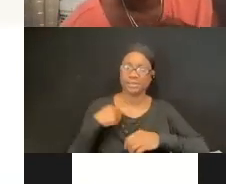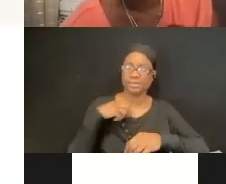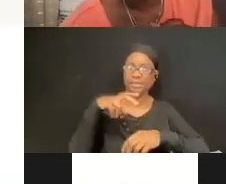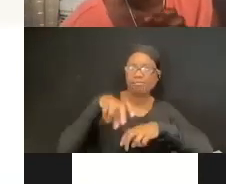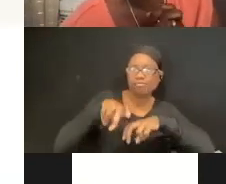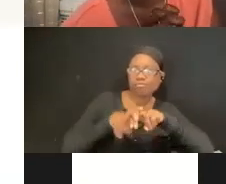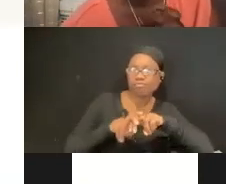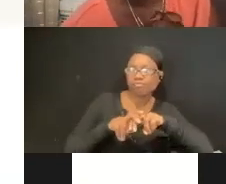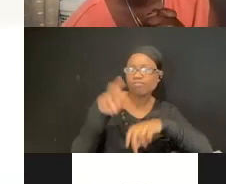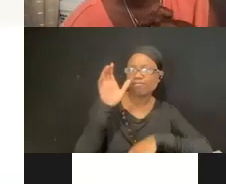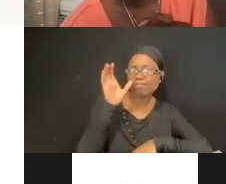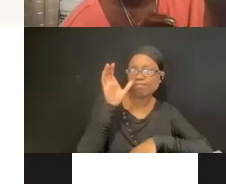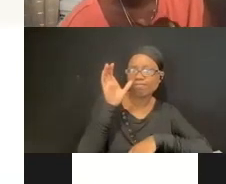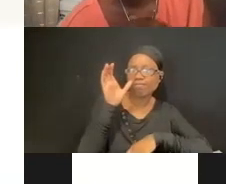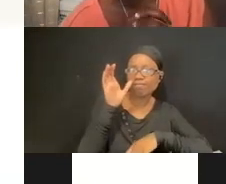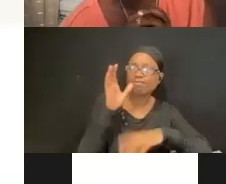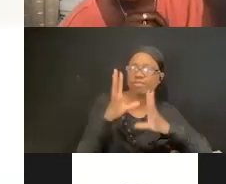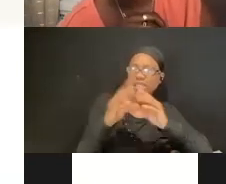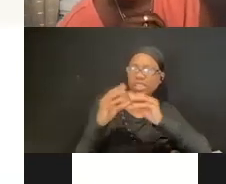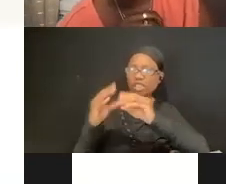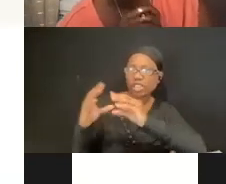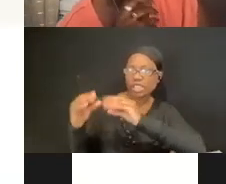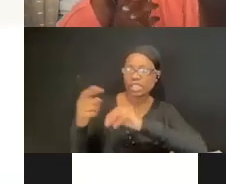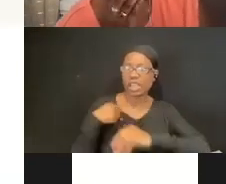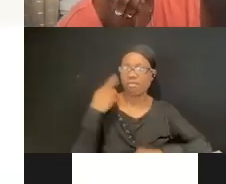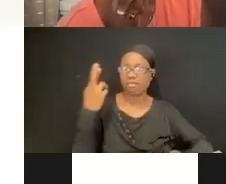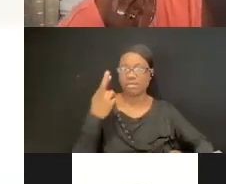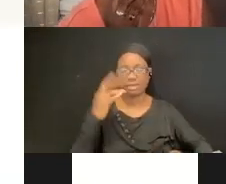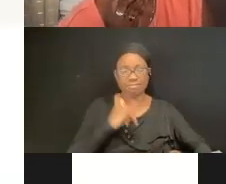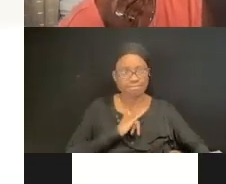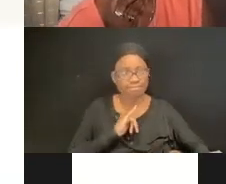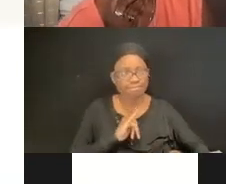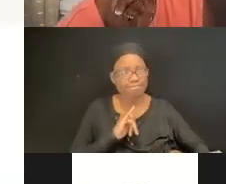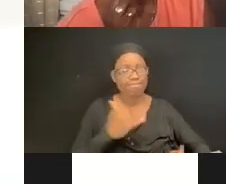that gratefulness for the provider that I've been able to work with for the past 4 years.